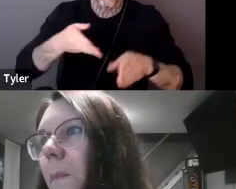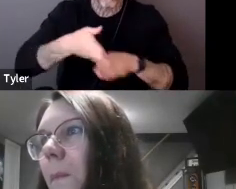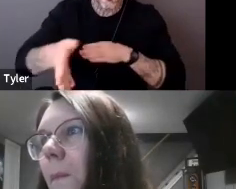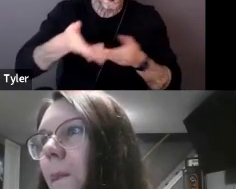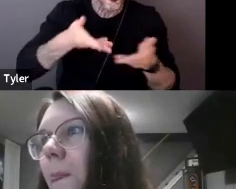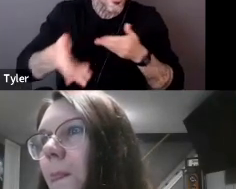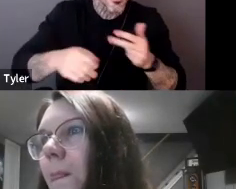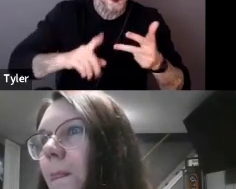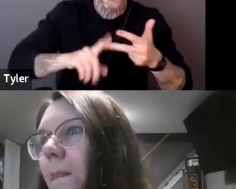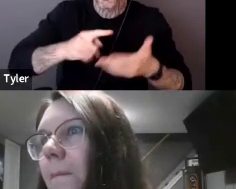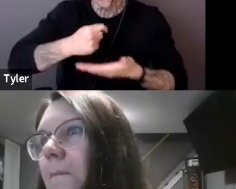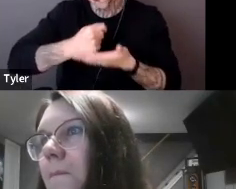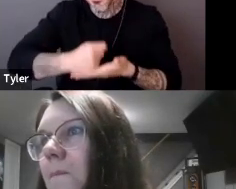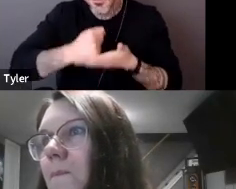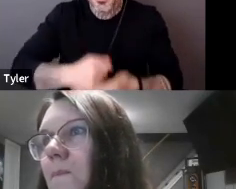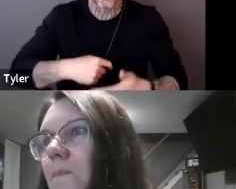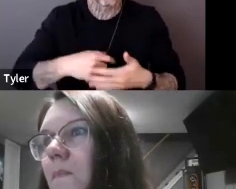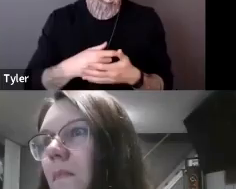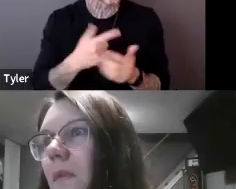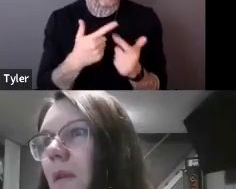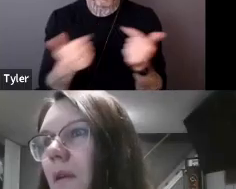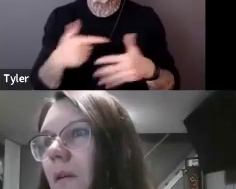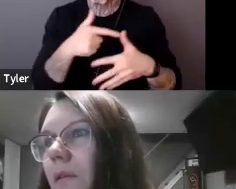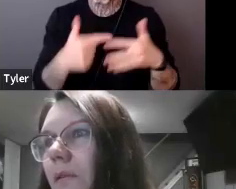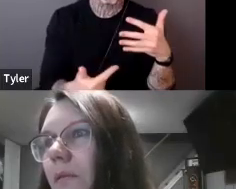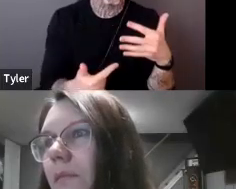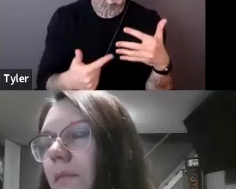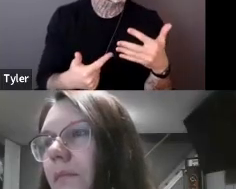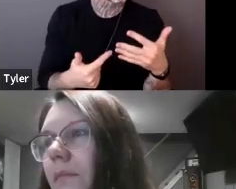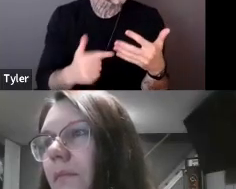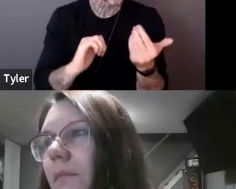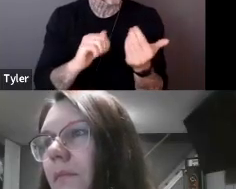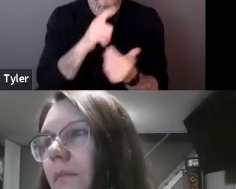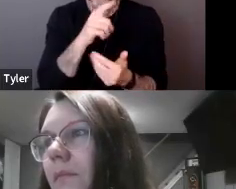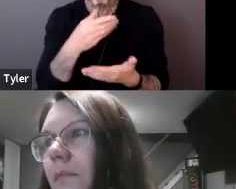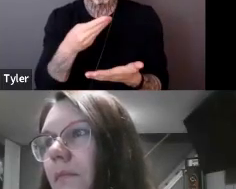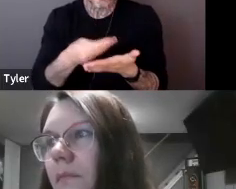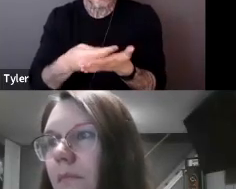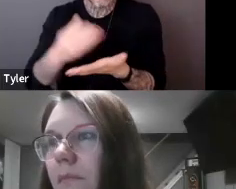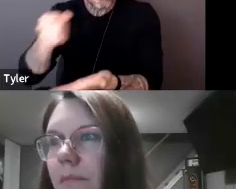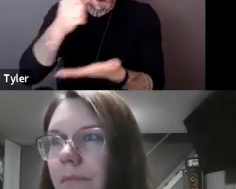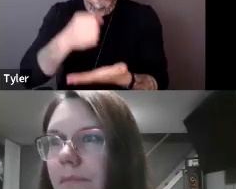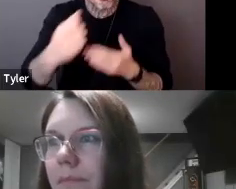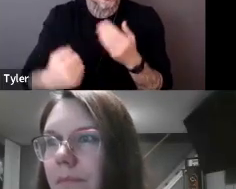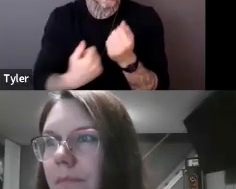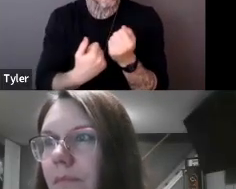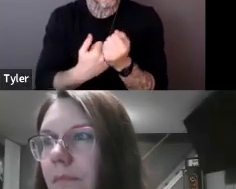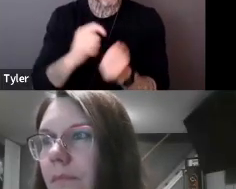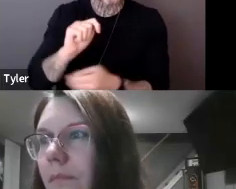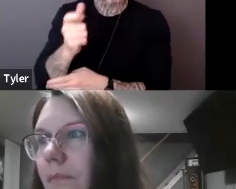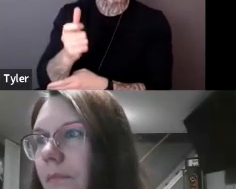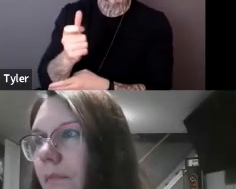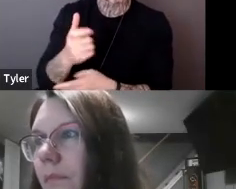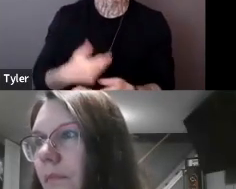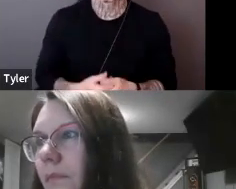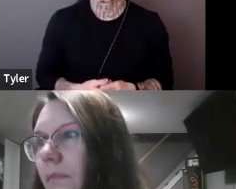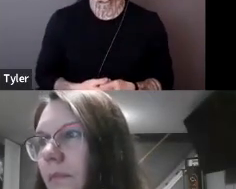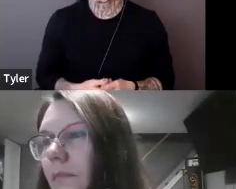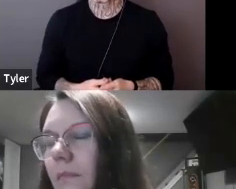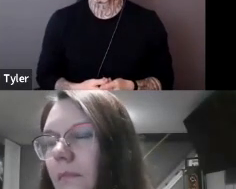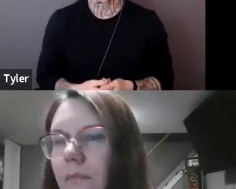paid basically through taxes. So actually those then that make the least amount of money would pay the fewest amount of taxes into this